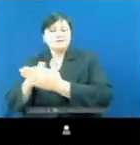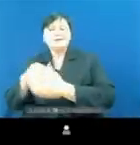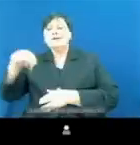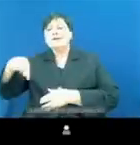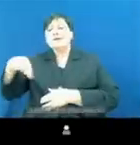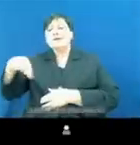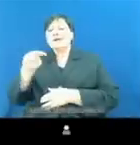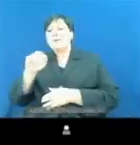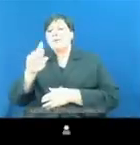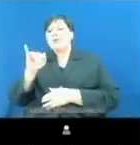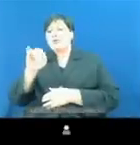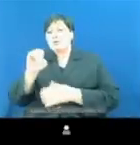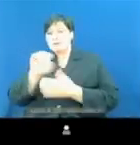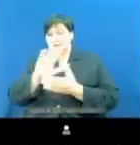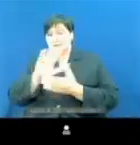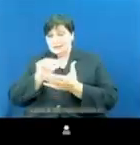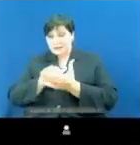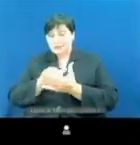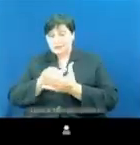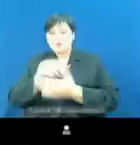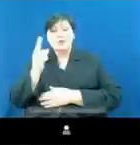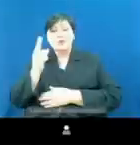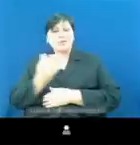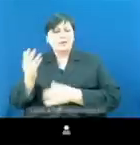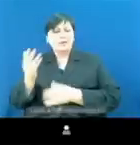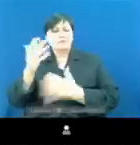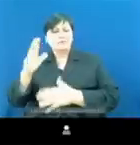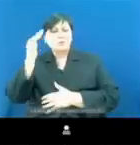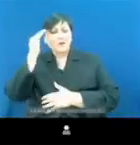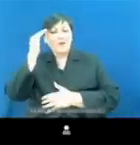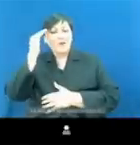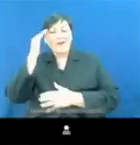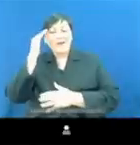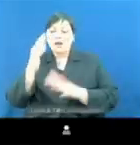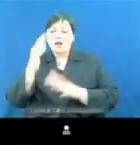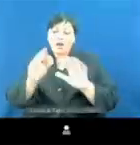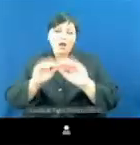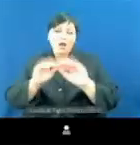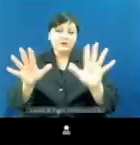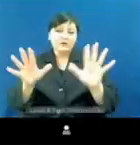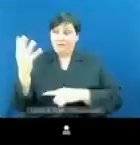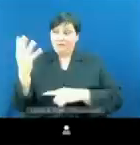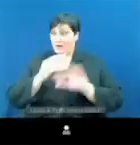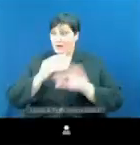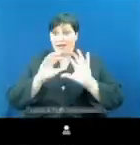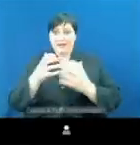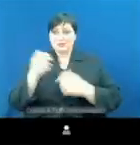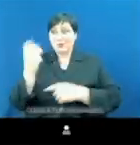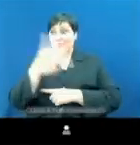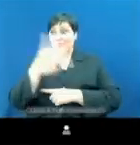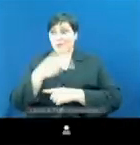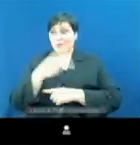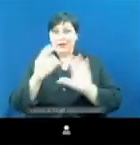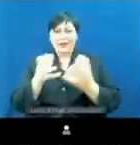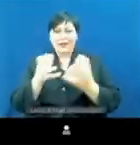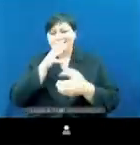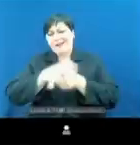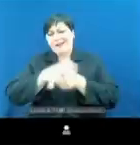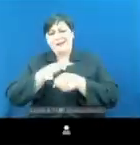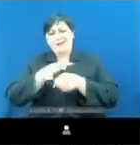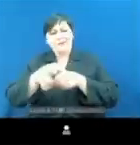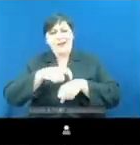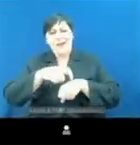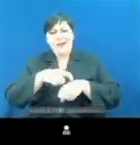that there simply isn't enough time in a 4-day class, in a 2-day class, in an hour